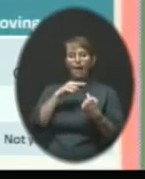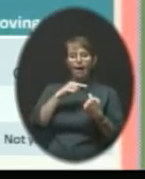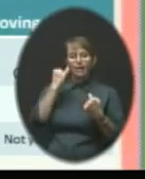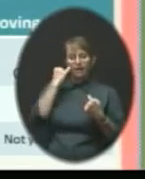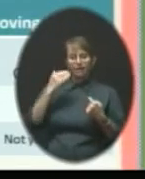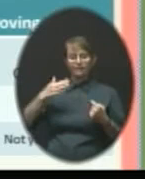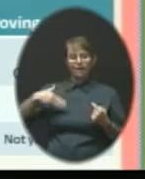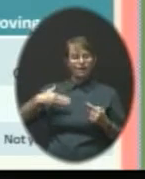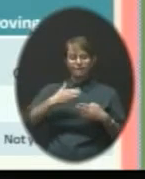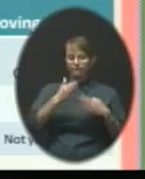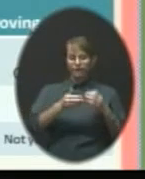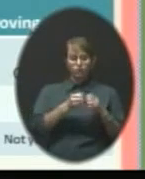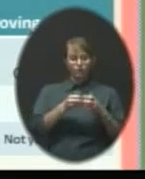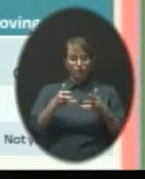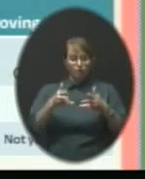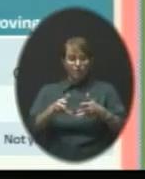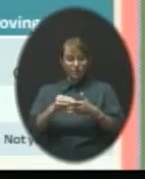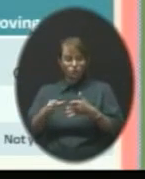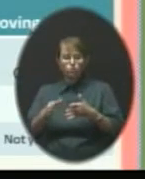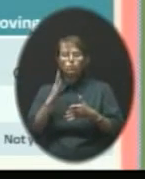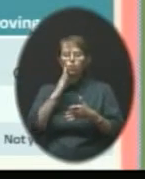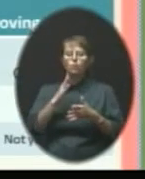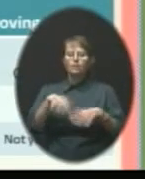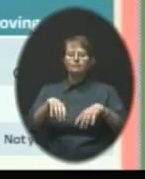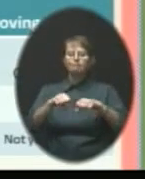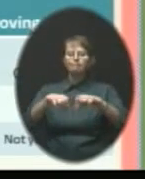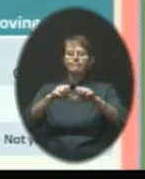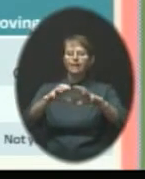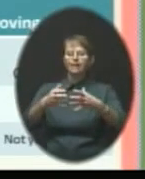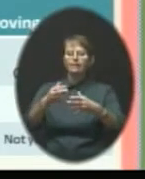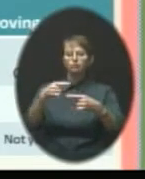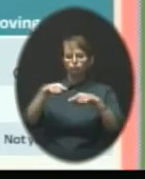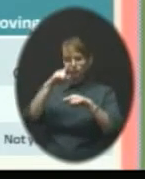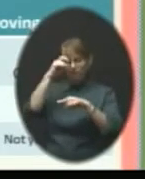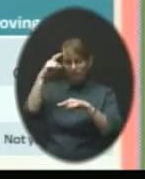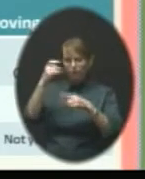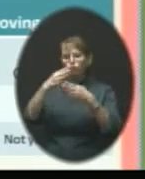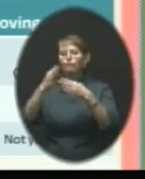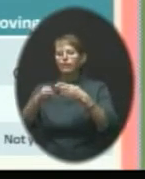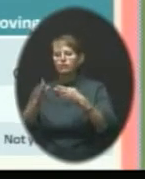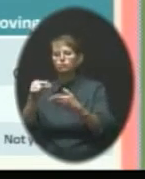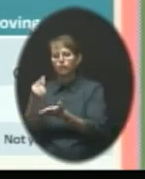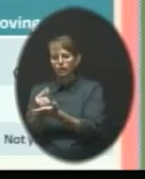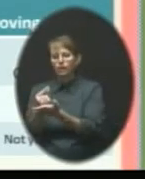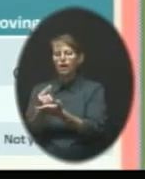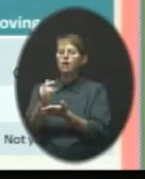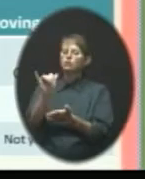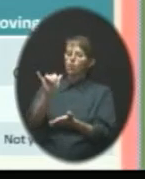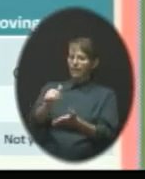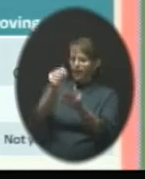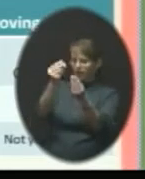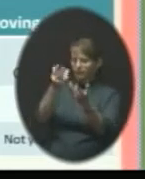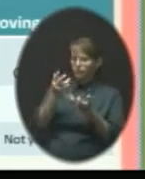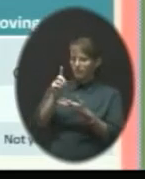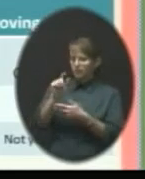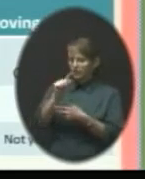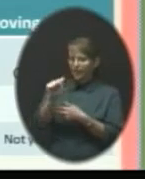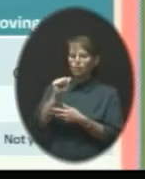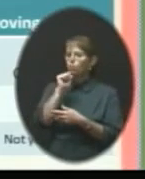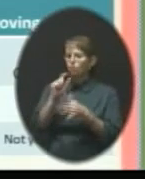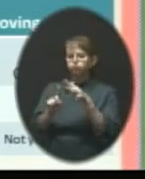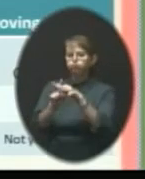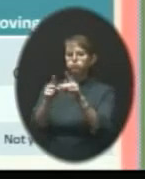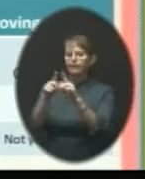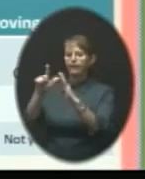rest of their peers, they'll finish over the summer. And so some of that data and reporting won't come out until later. later. But we can see that our graduation rate